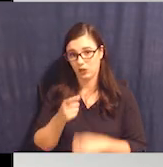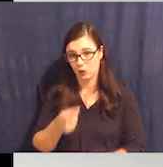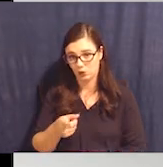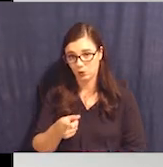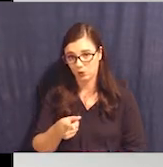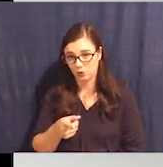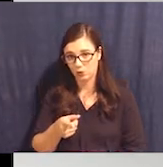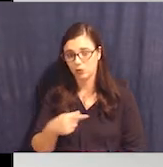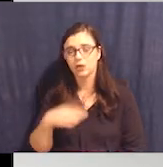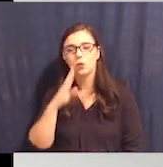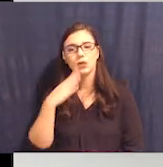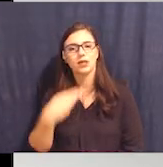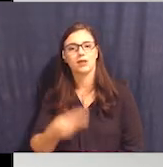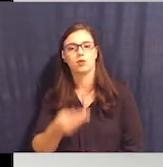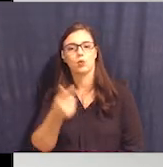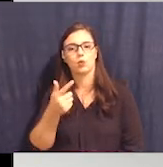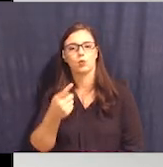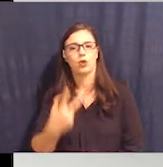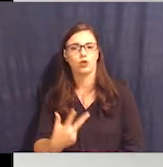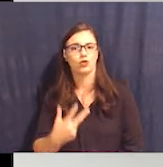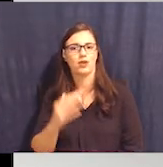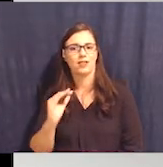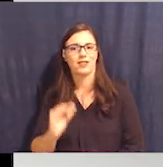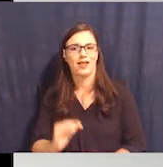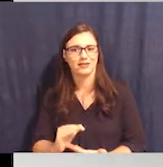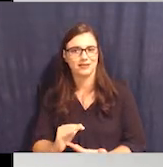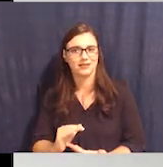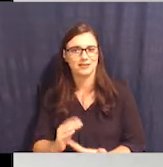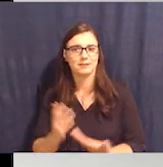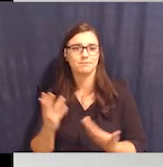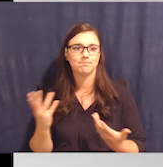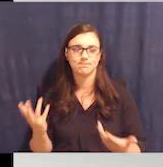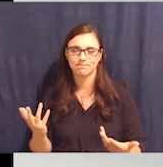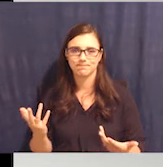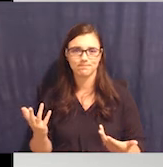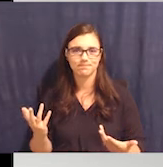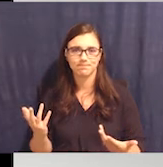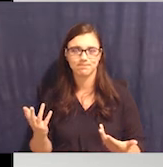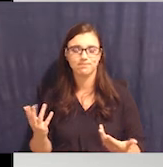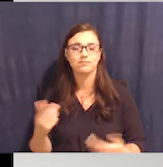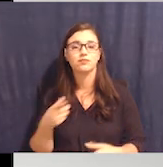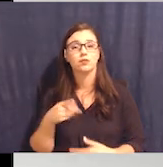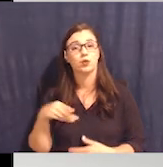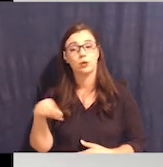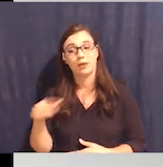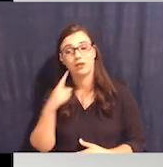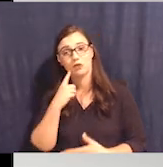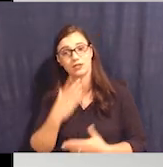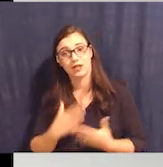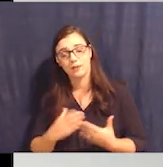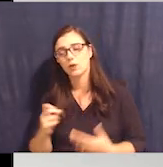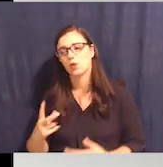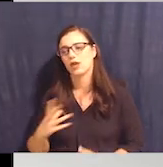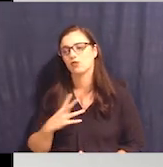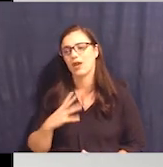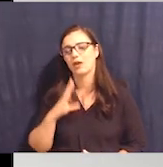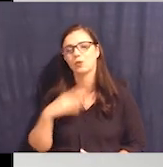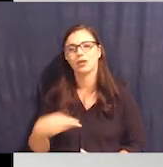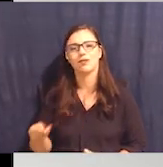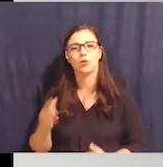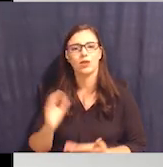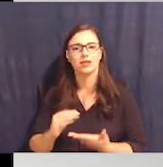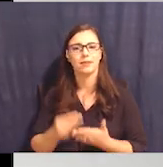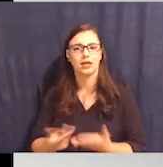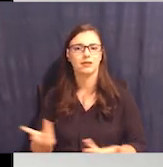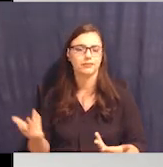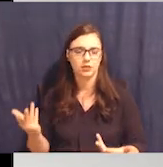with you, they're going to give you a third less. It's just, you're paying for some of it? Okay, great, we're